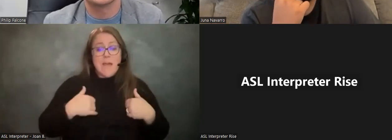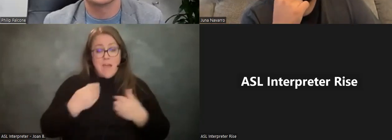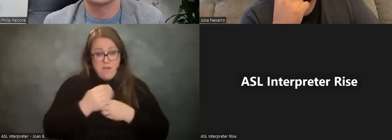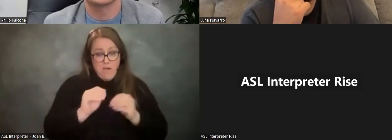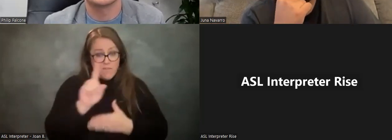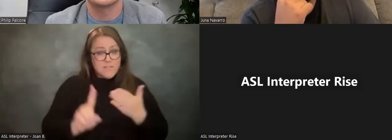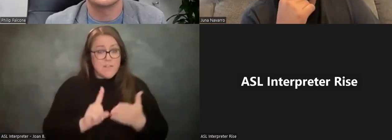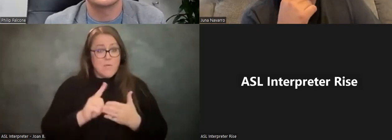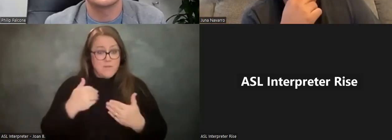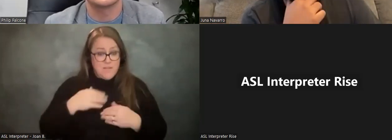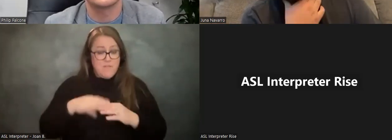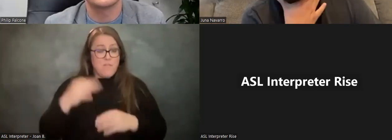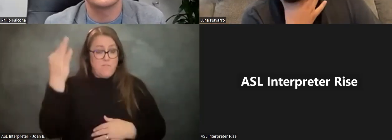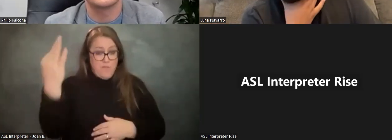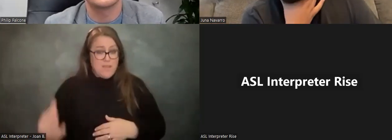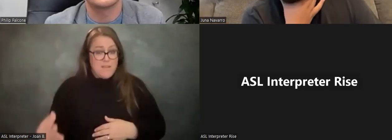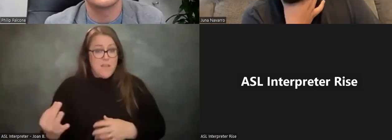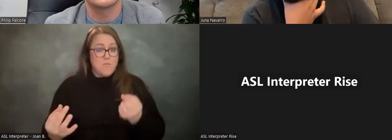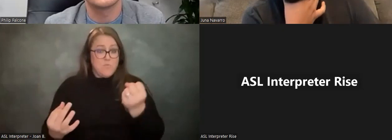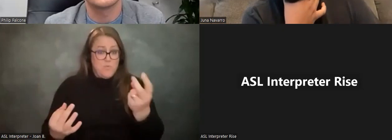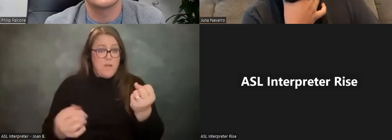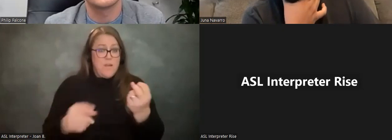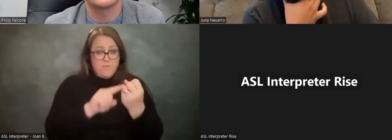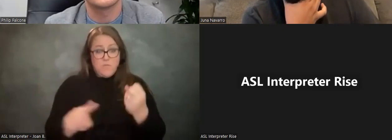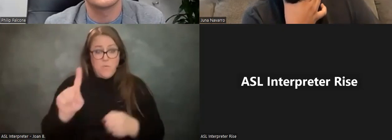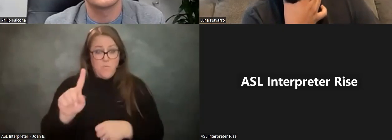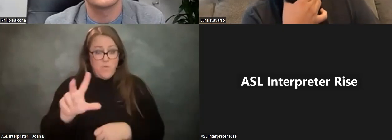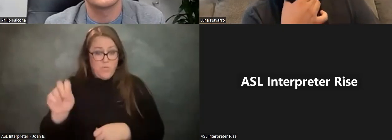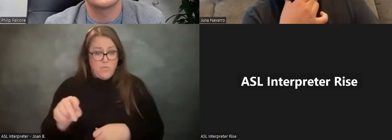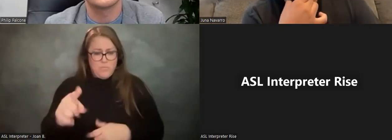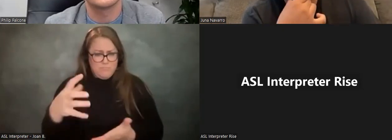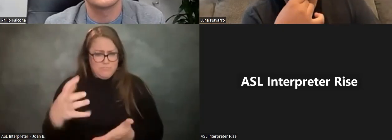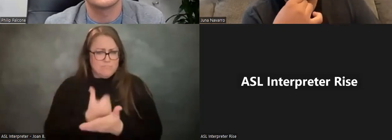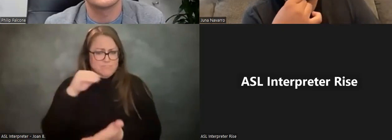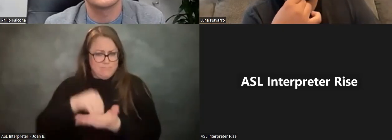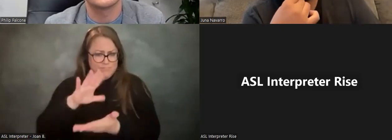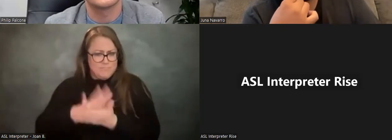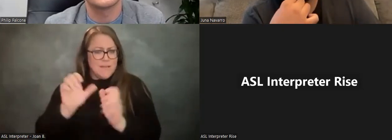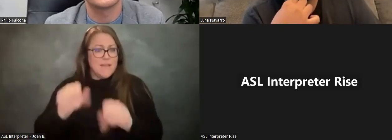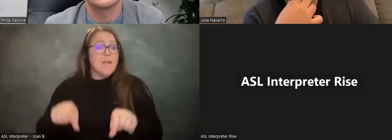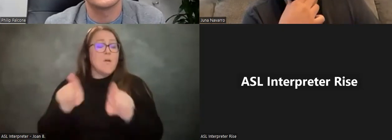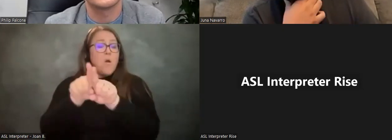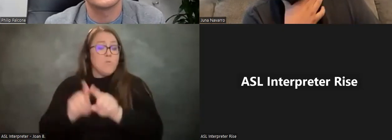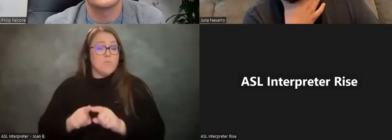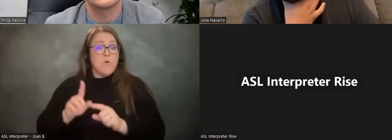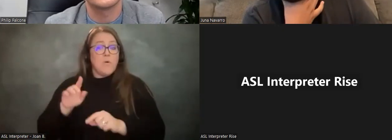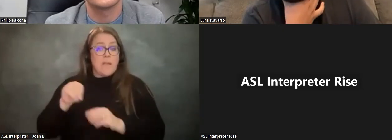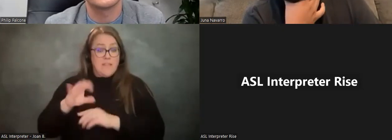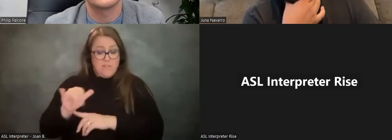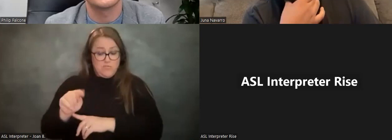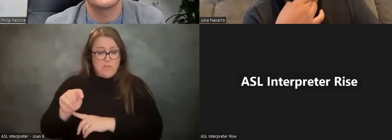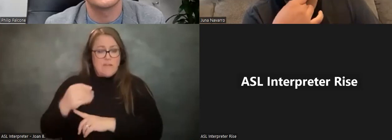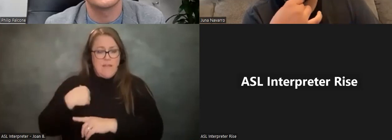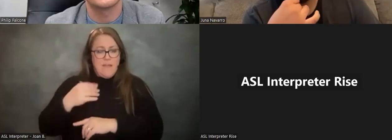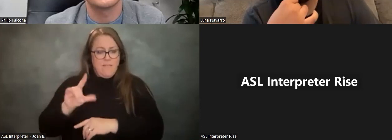the next 3 Fridays from 12 to 1:30, so you can sign up for those. The link is also in the chat. So